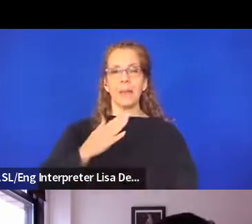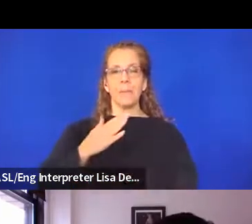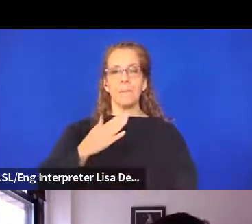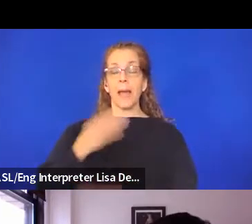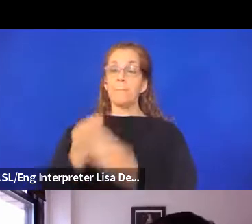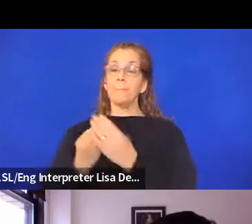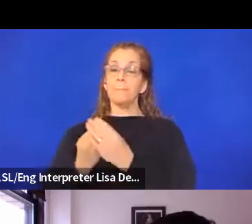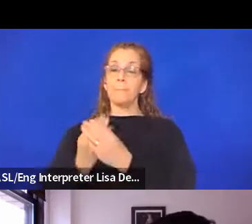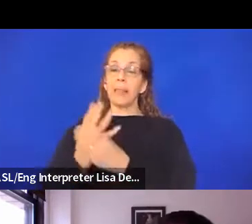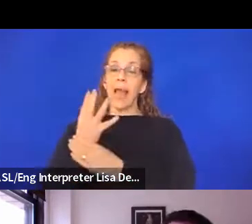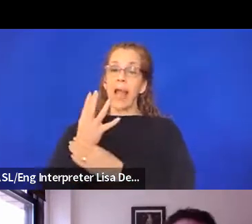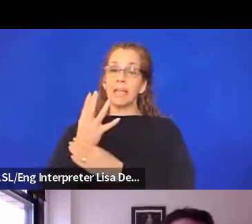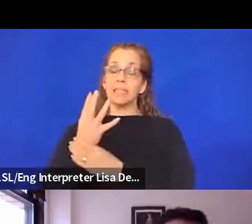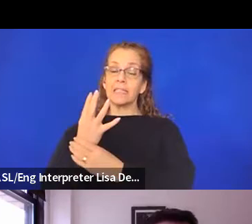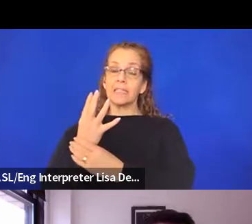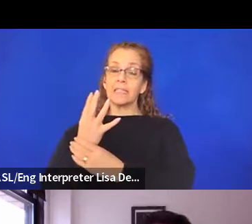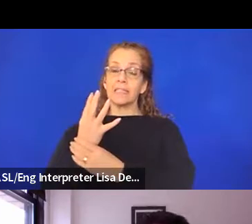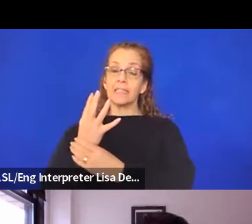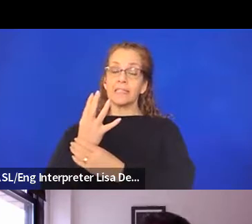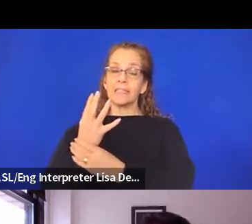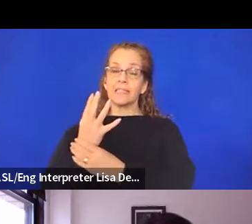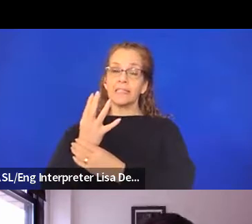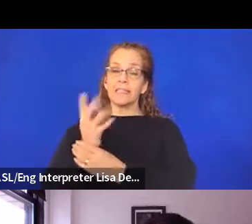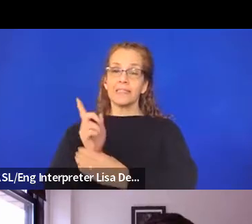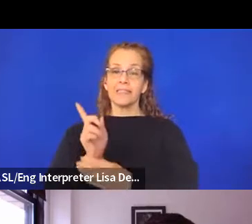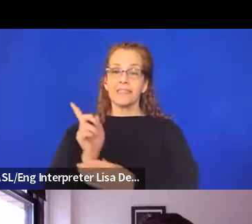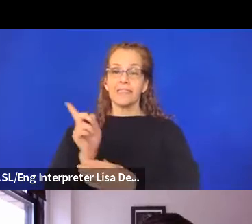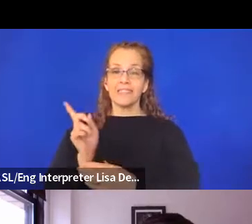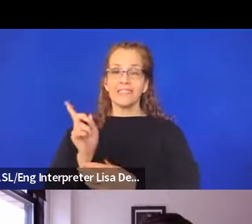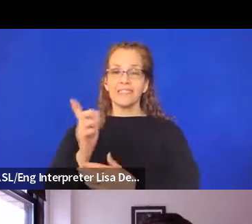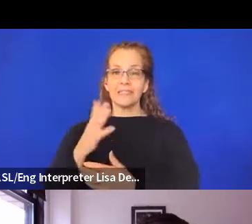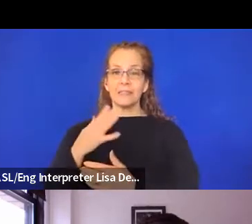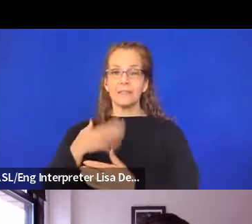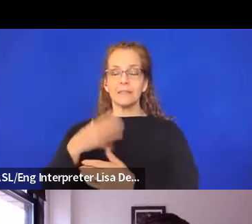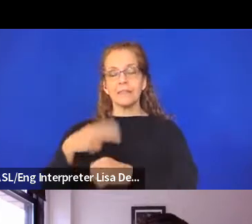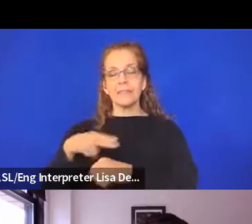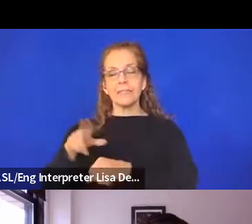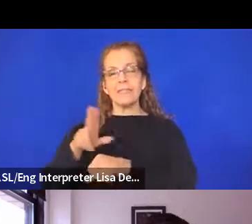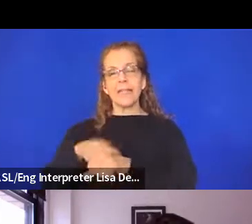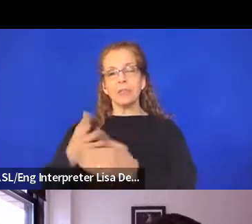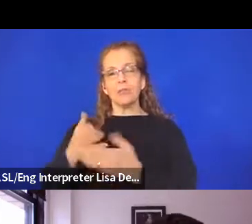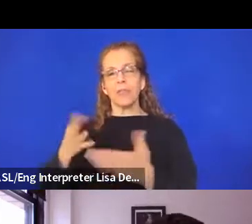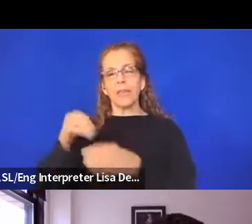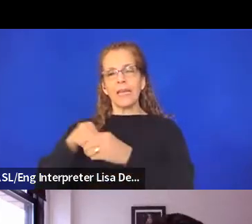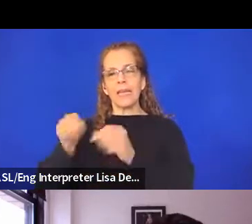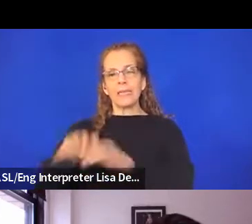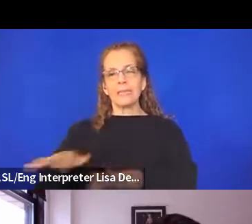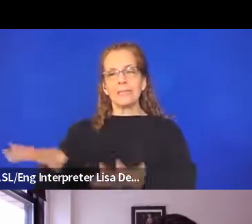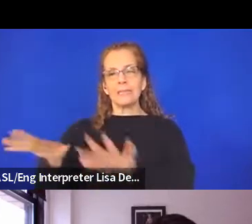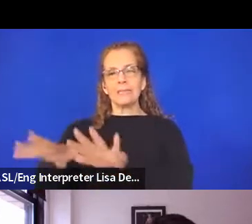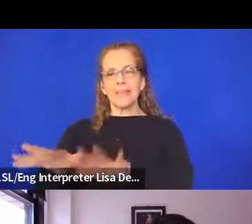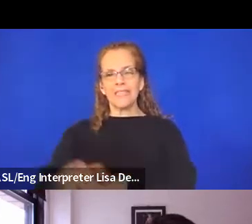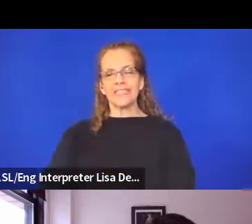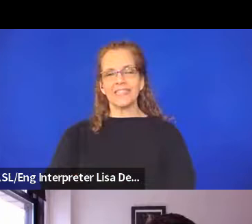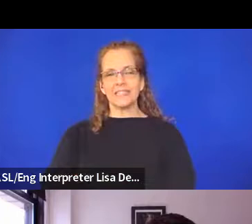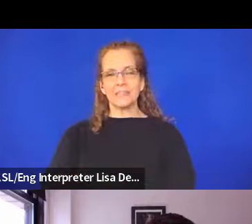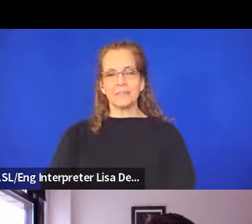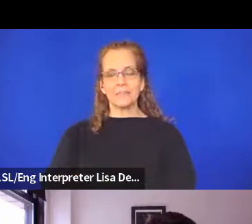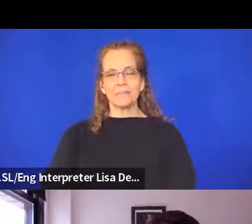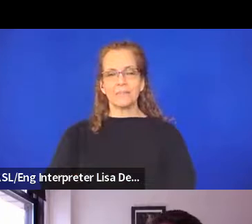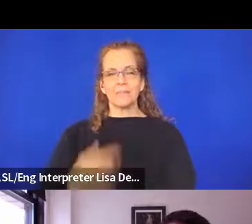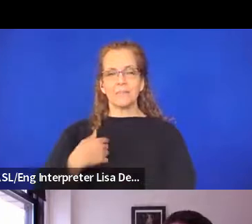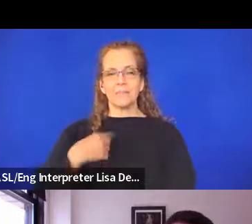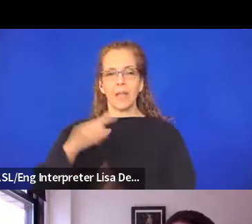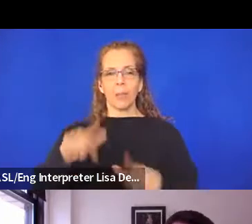plant behind me, which is my little natural element in the space. And I